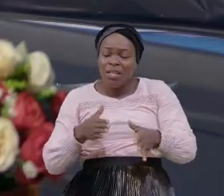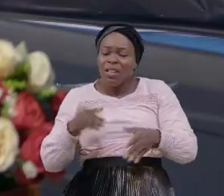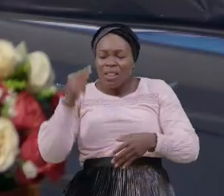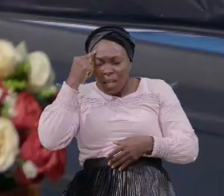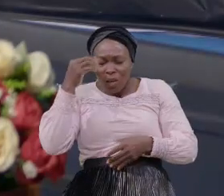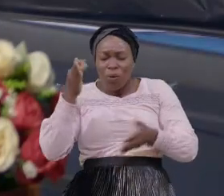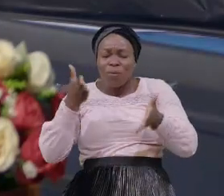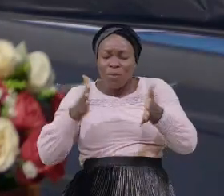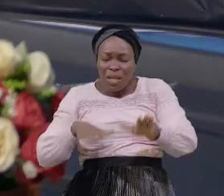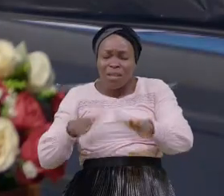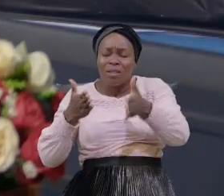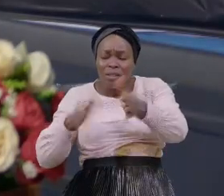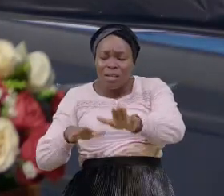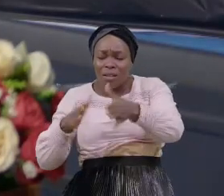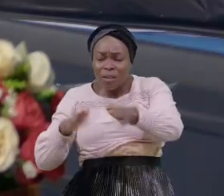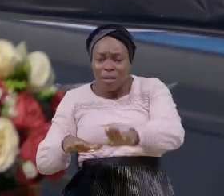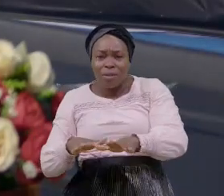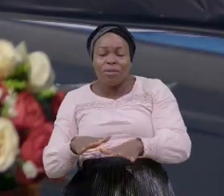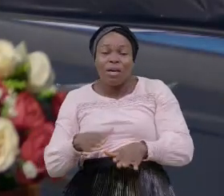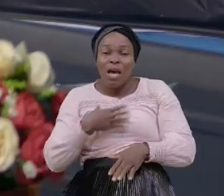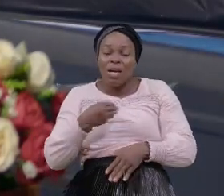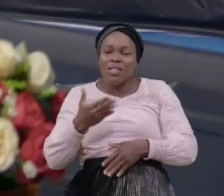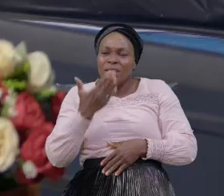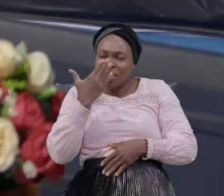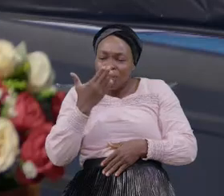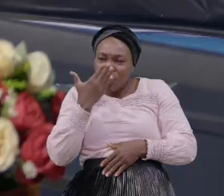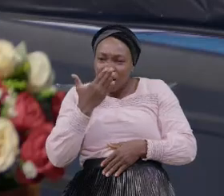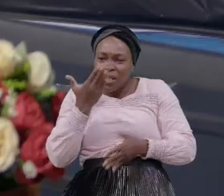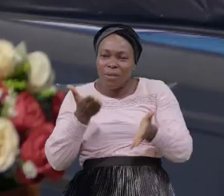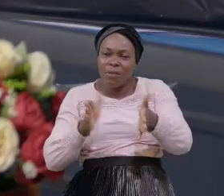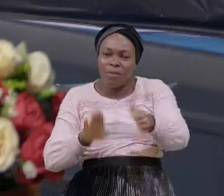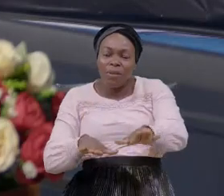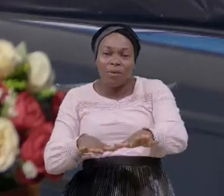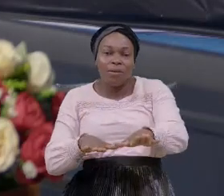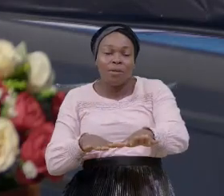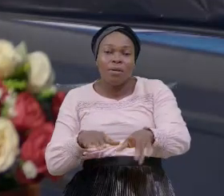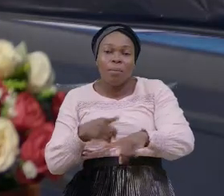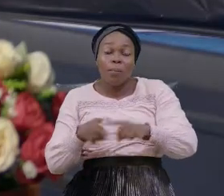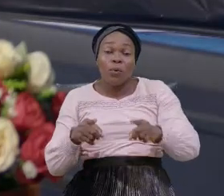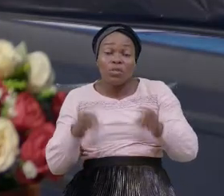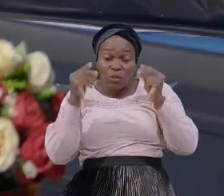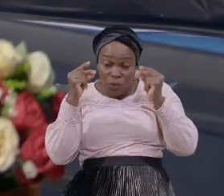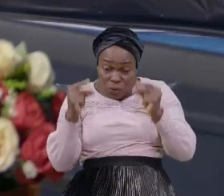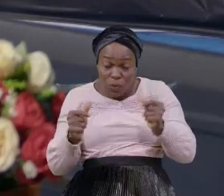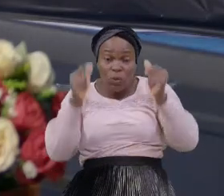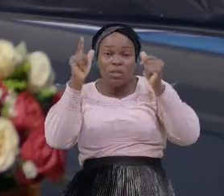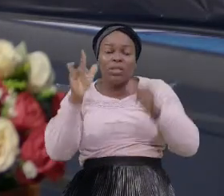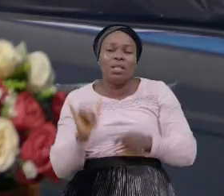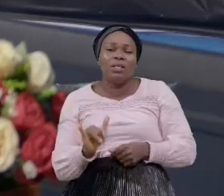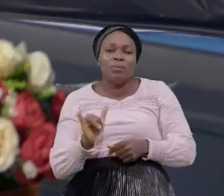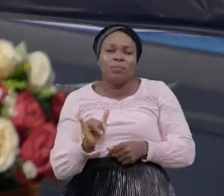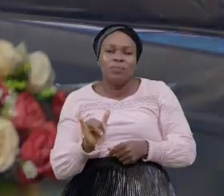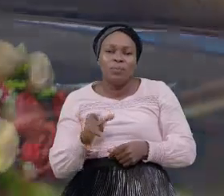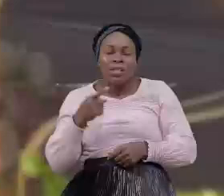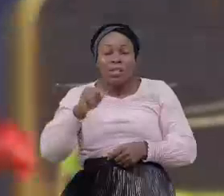feeling, smelling death coming. All of a sudden, the sons went to Egypt.